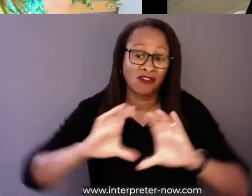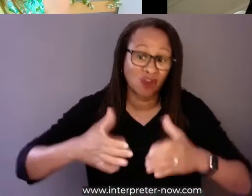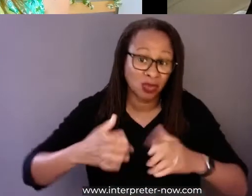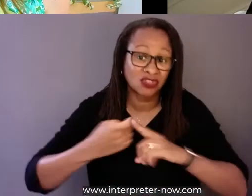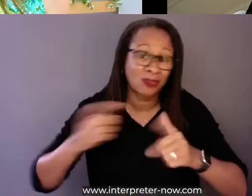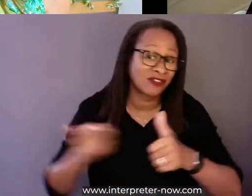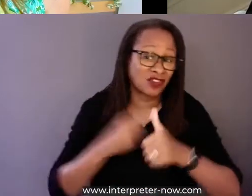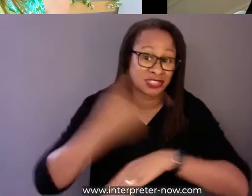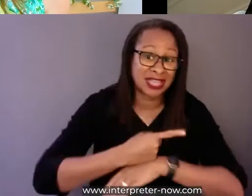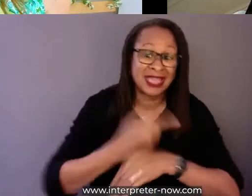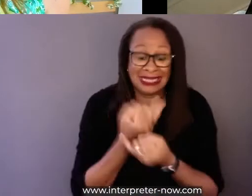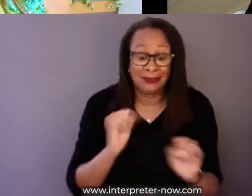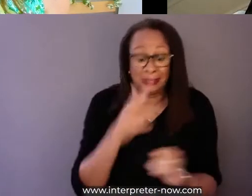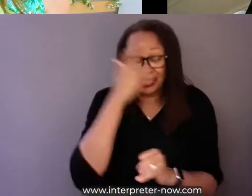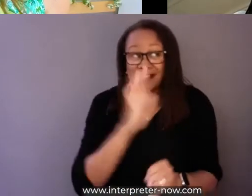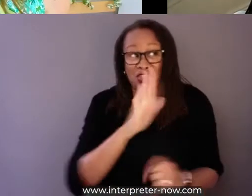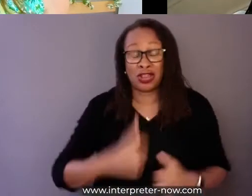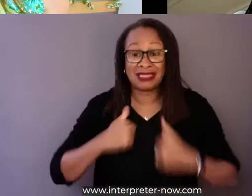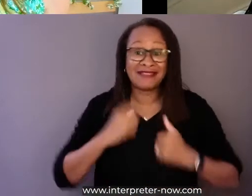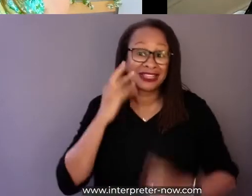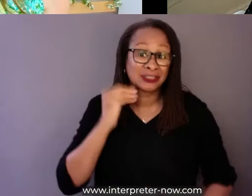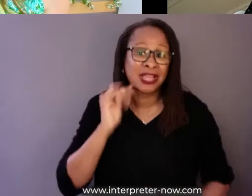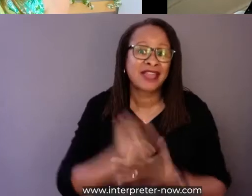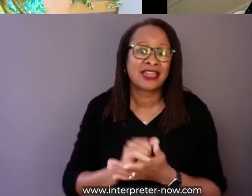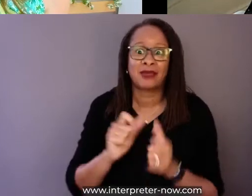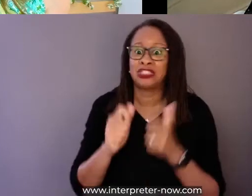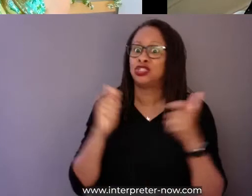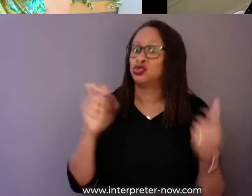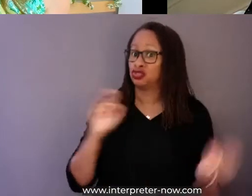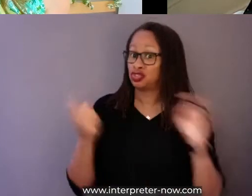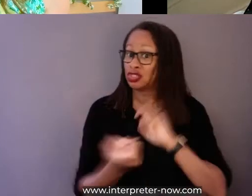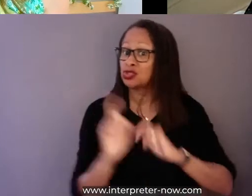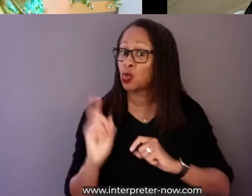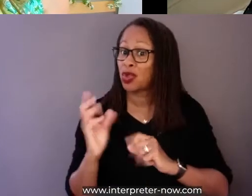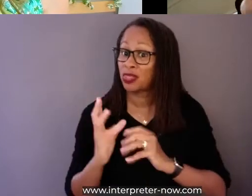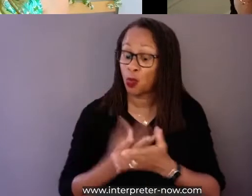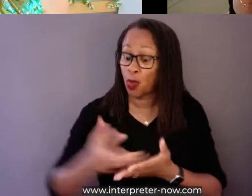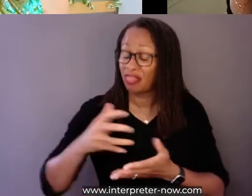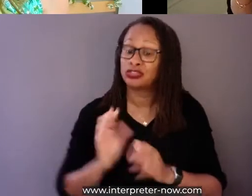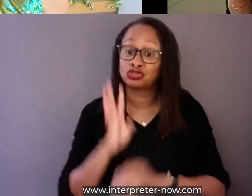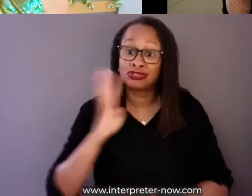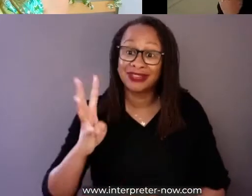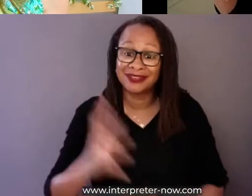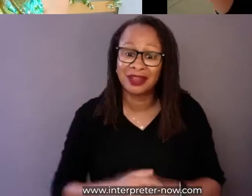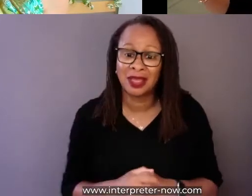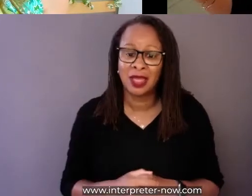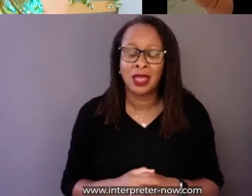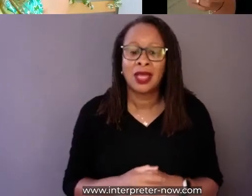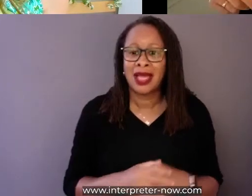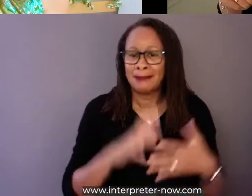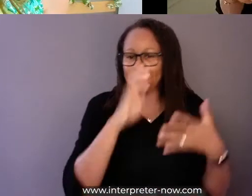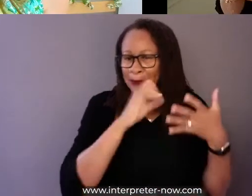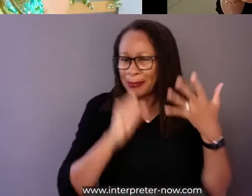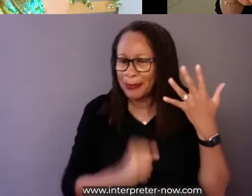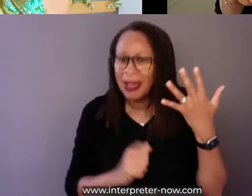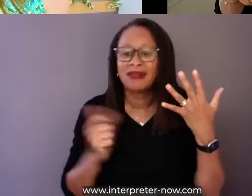because of their lived experiences, that would dramatically change where that wealth was created. And then I'm skipping over a lot of these